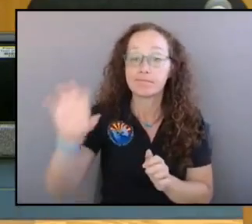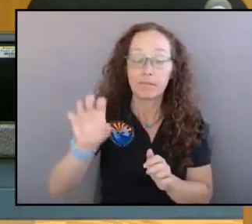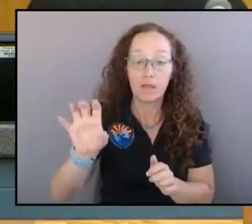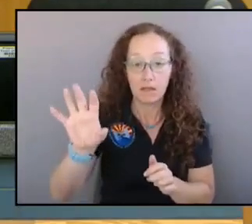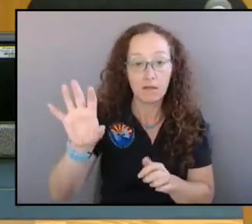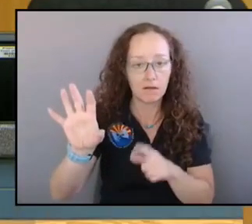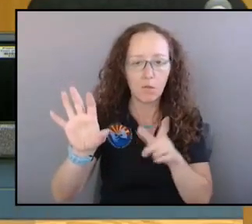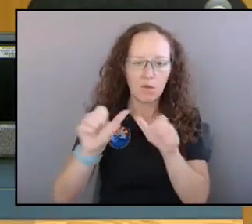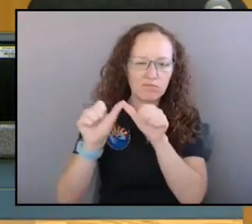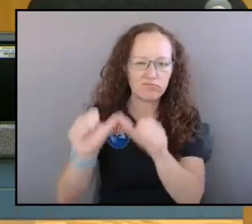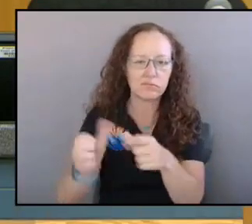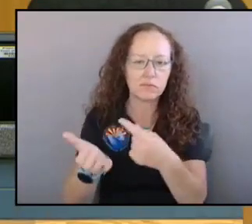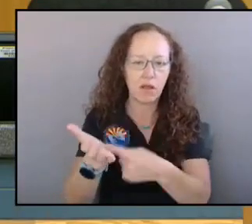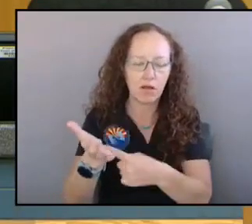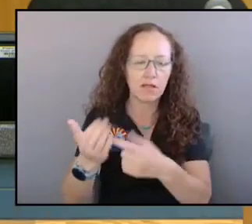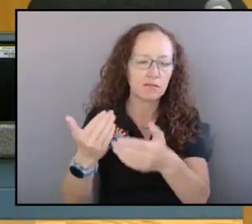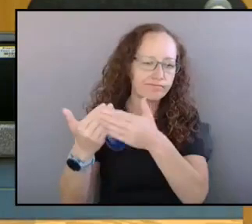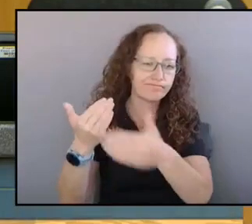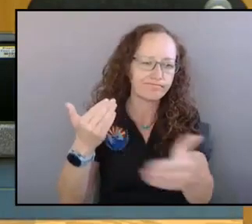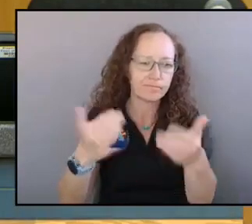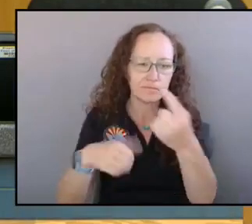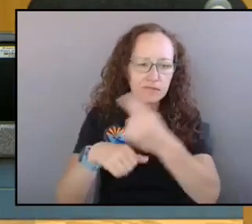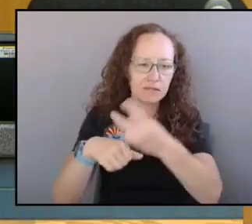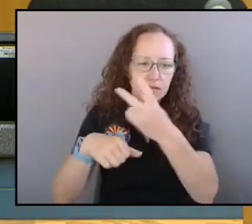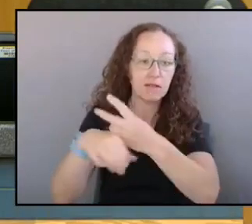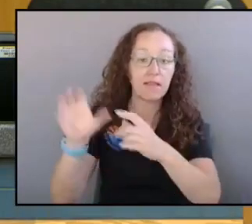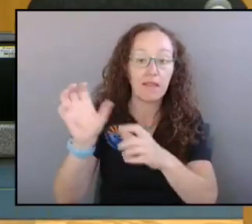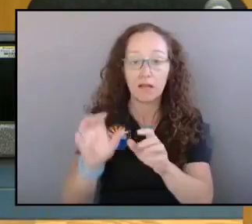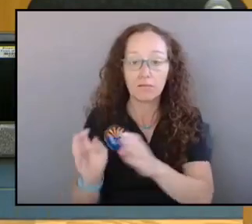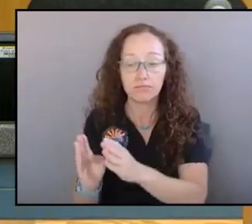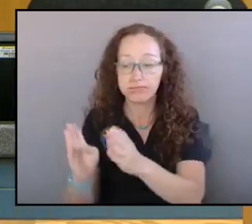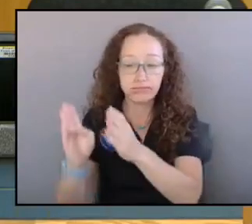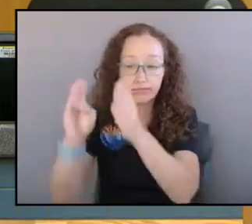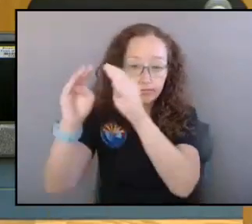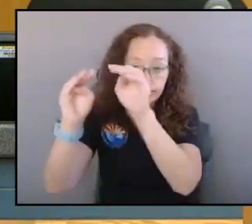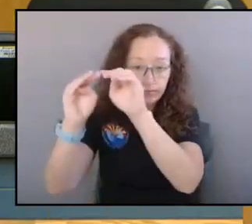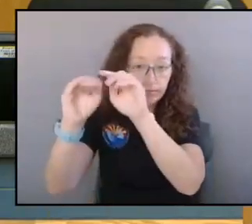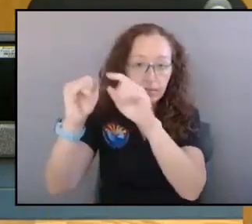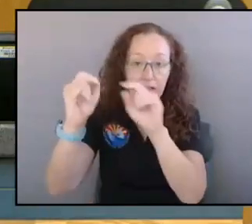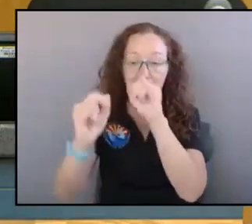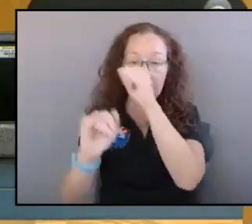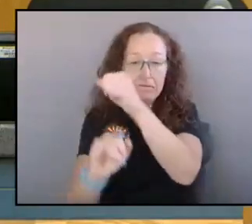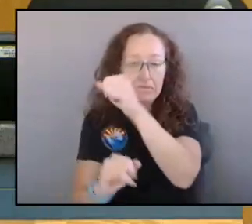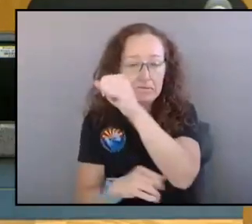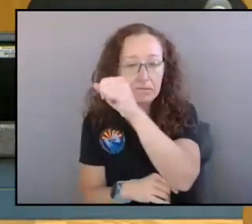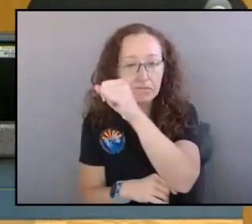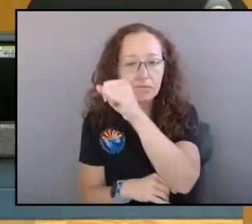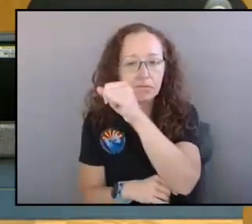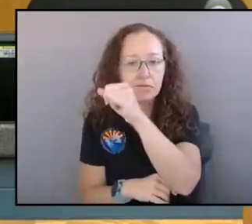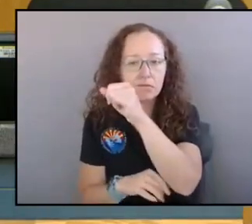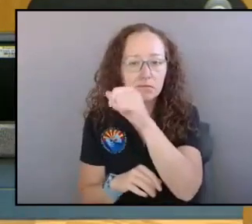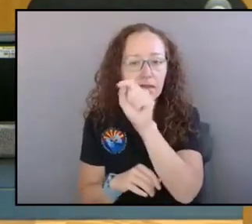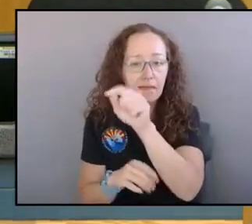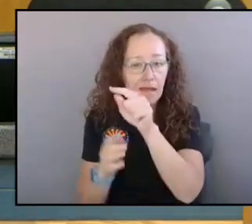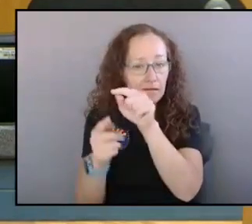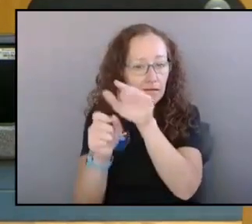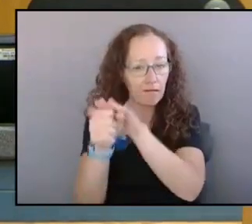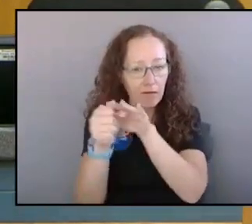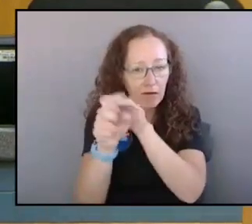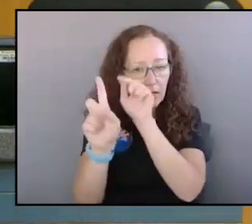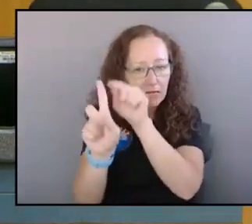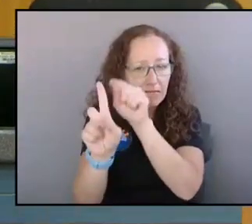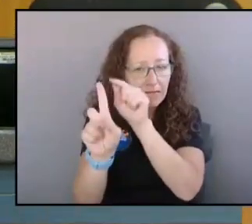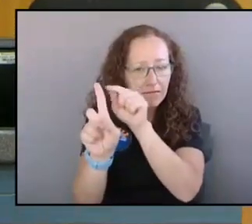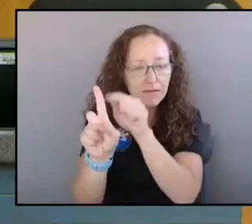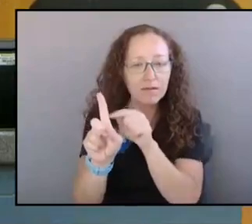this northernmost point of fire here west of Chacon, this little piece right here where I'll use my little pointer here, where that